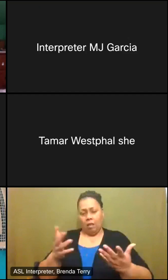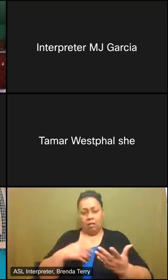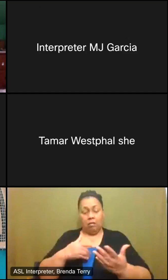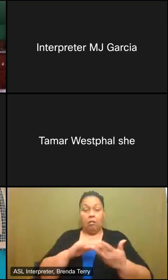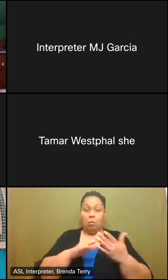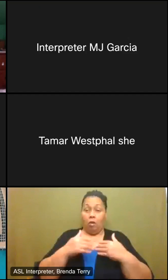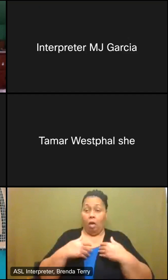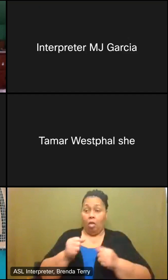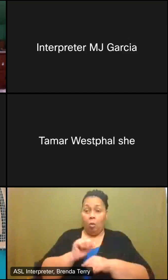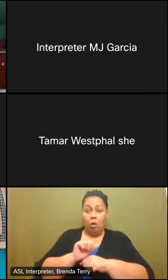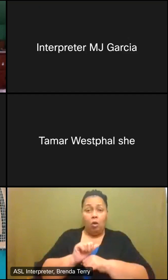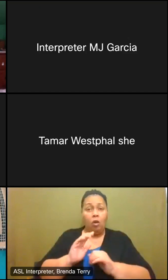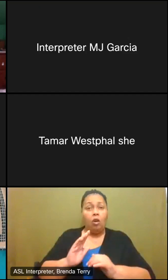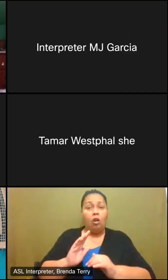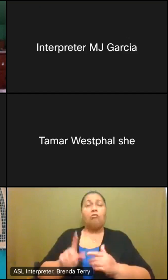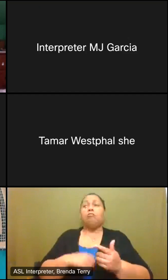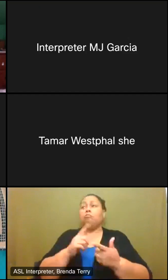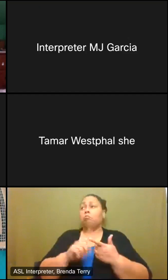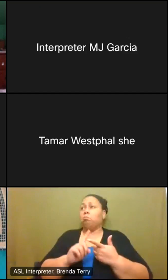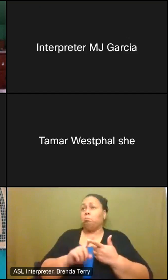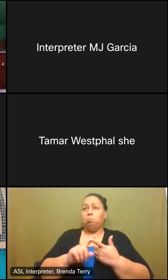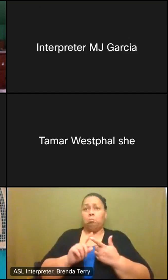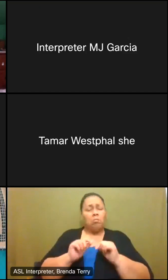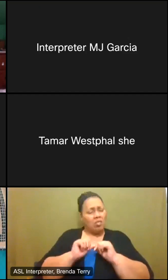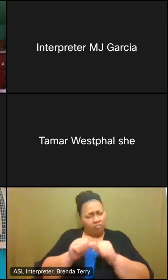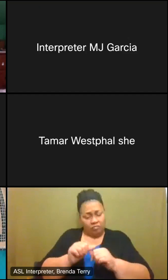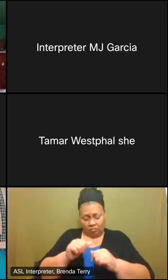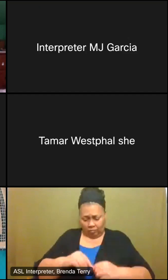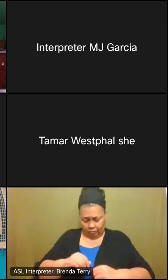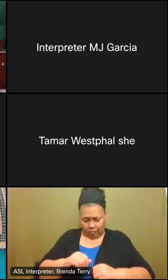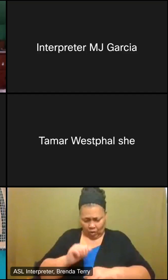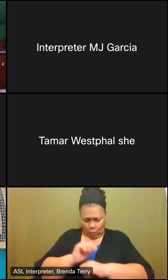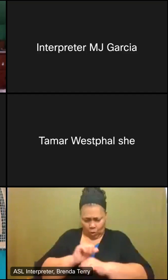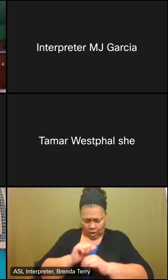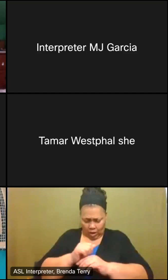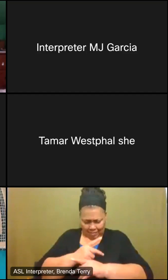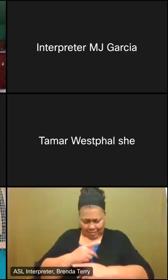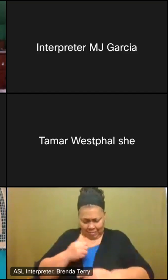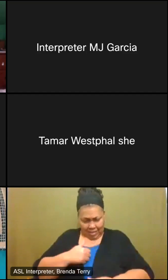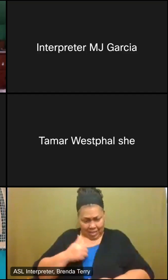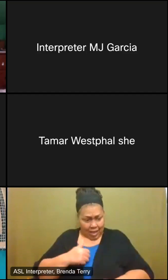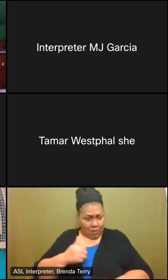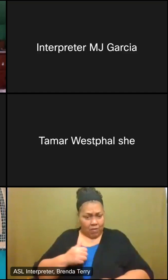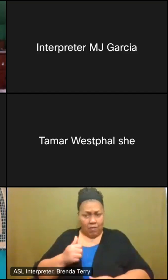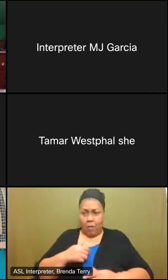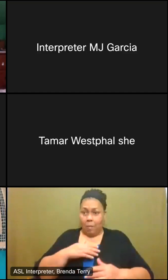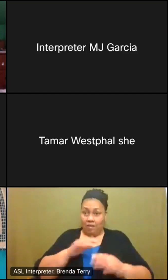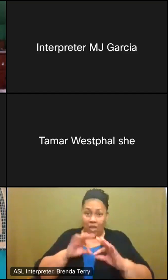worker, and I wanted to keep working on myself, my family, my